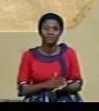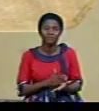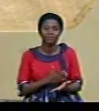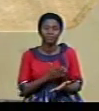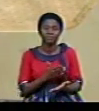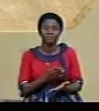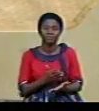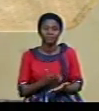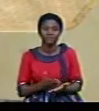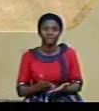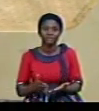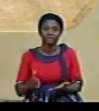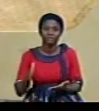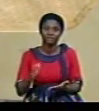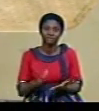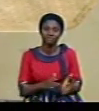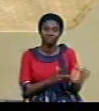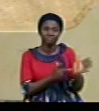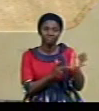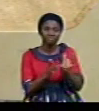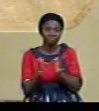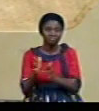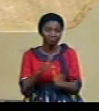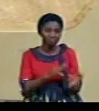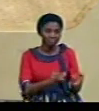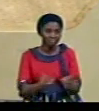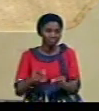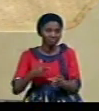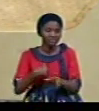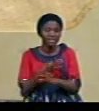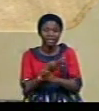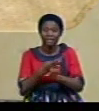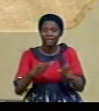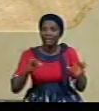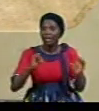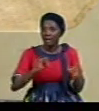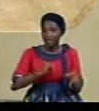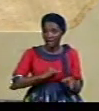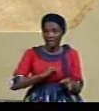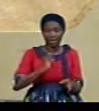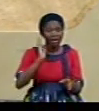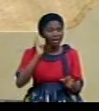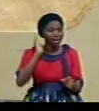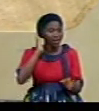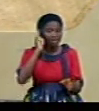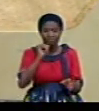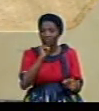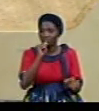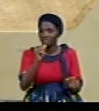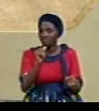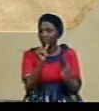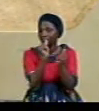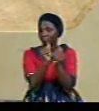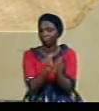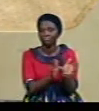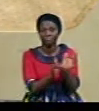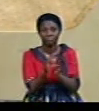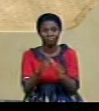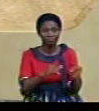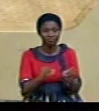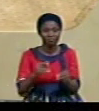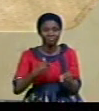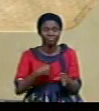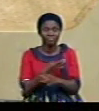God Jesus sets me free I cannot be bound Jesus